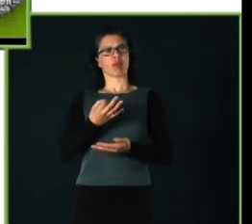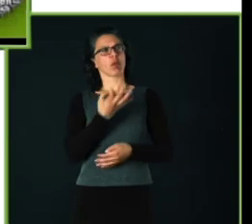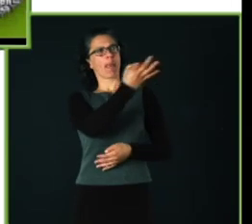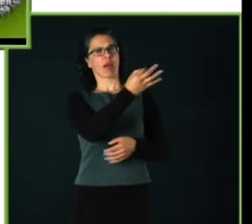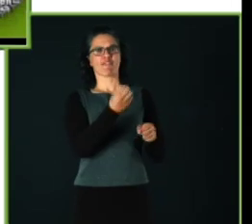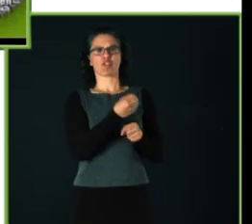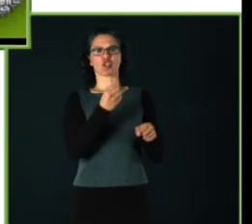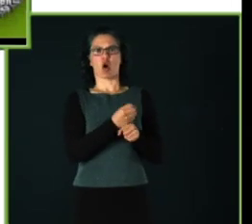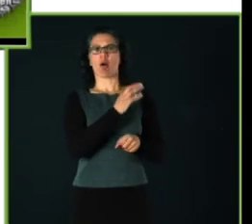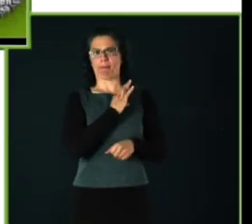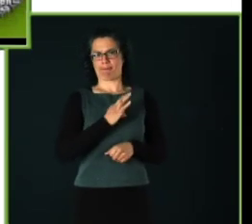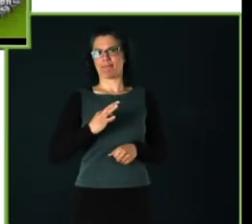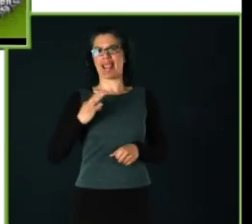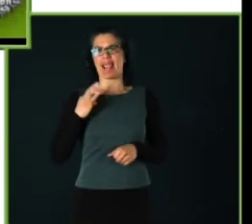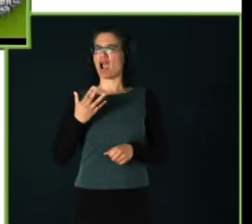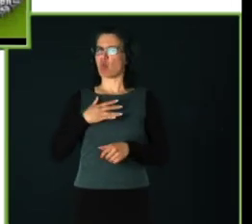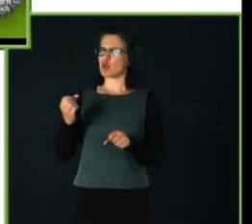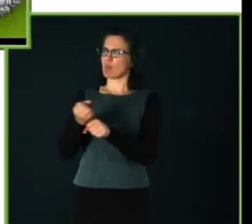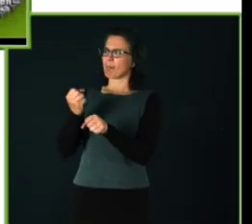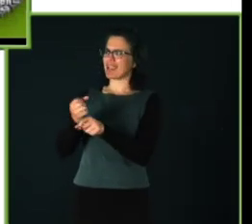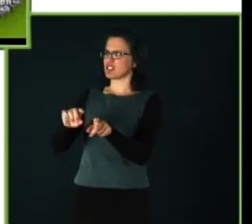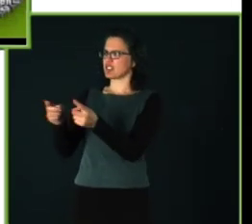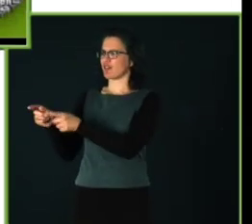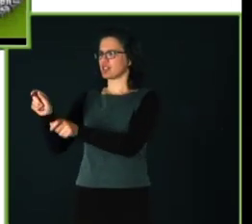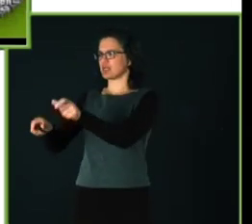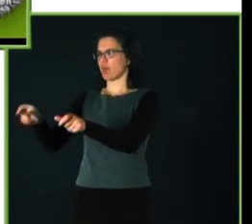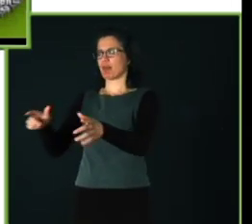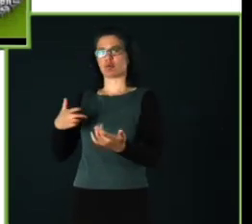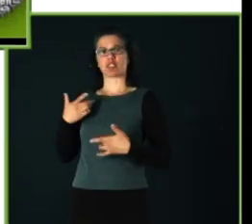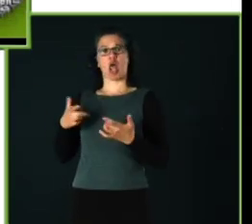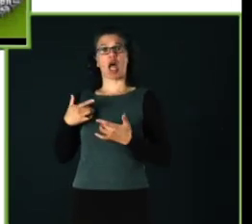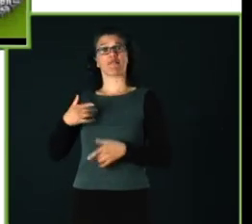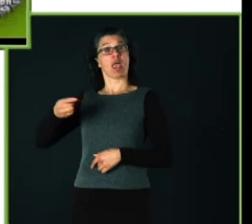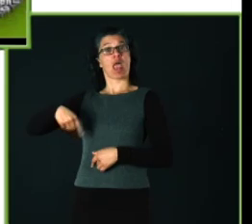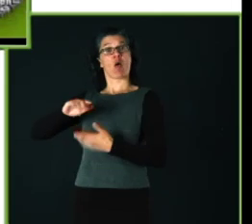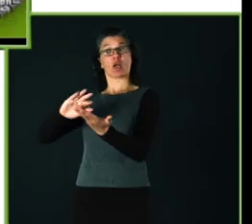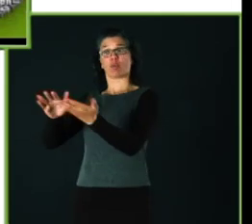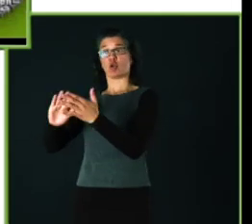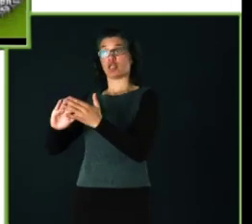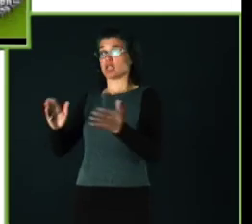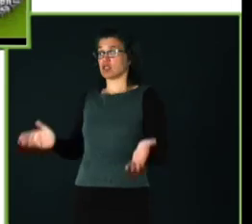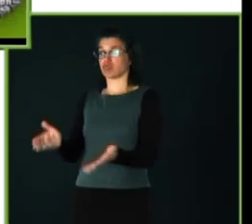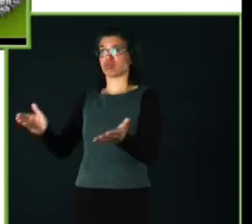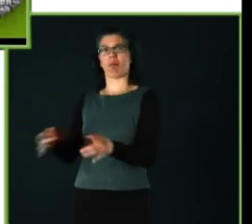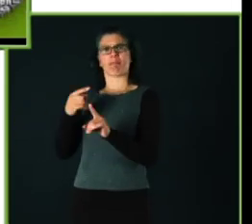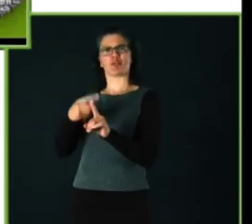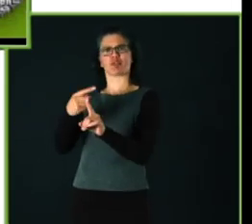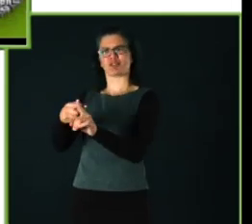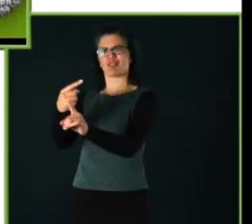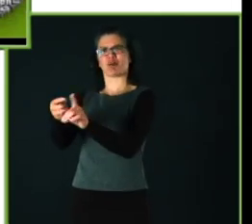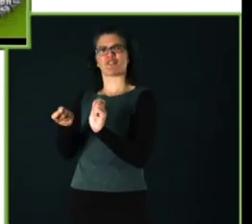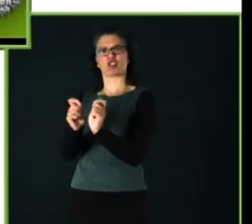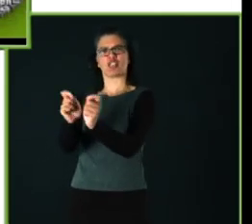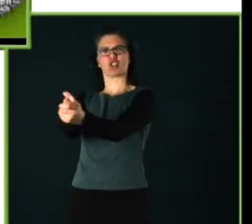mayor, to make a difference in people's lives, our communities, to accelerate the positive changes that I see that I'm